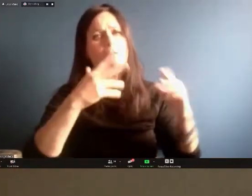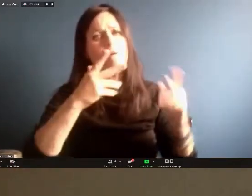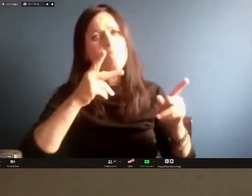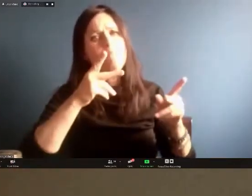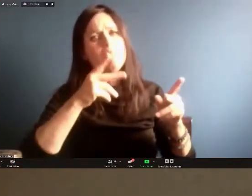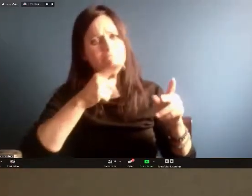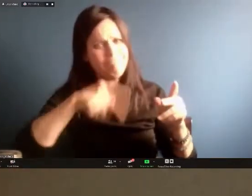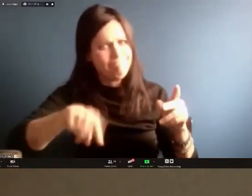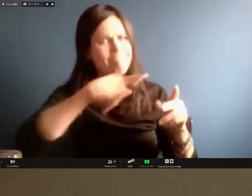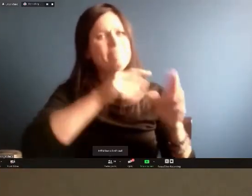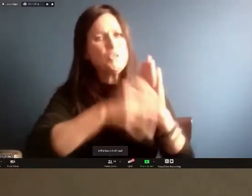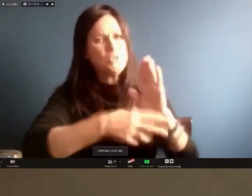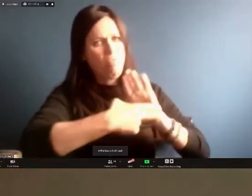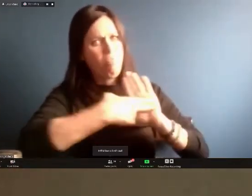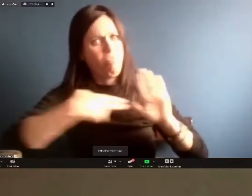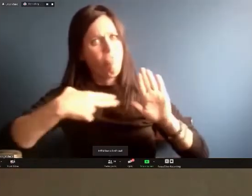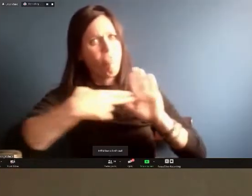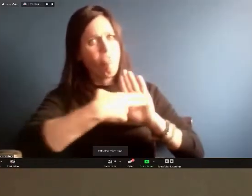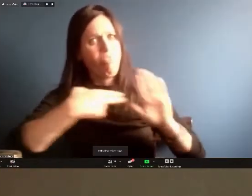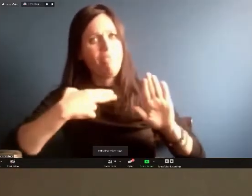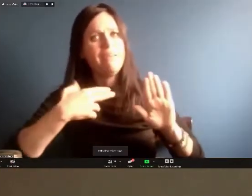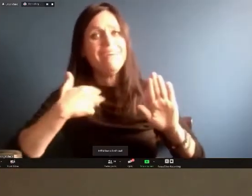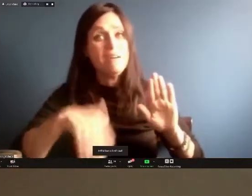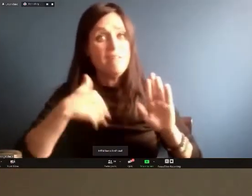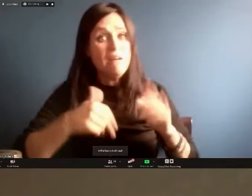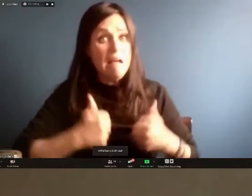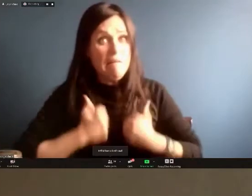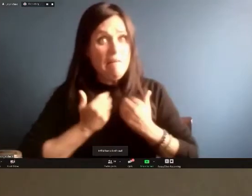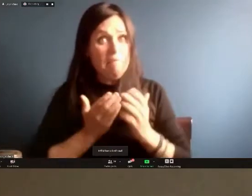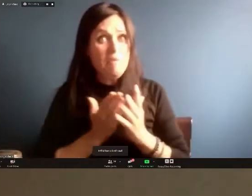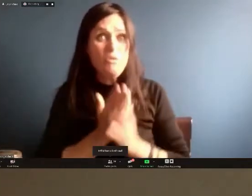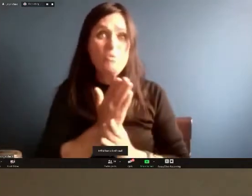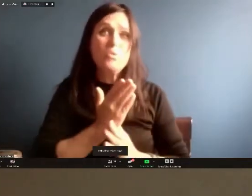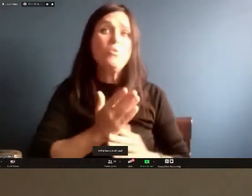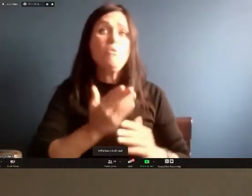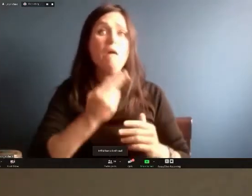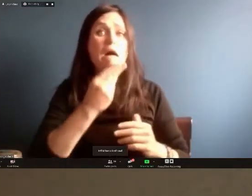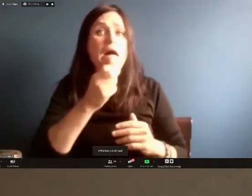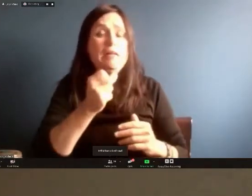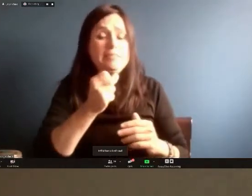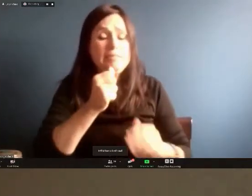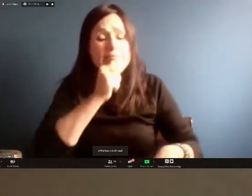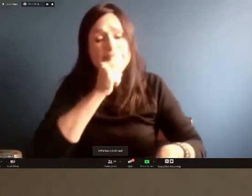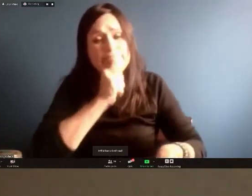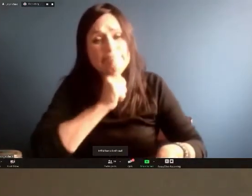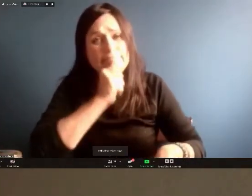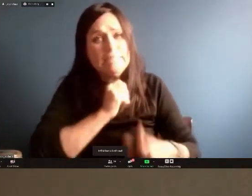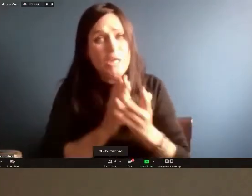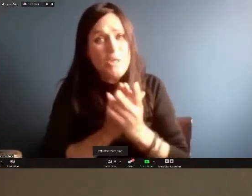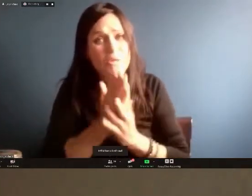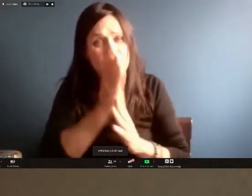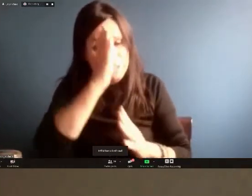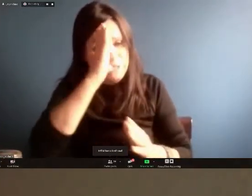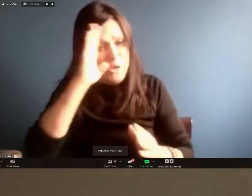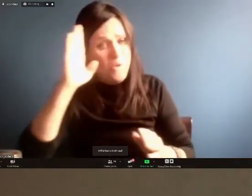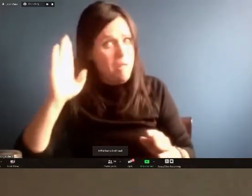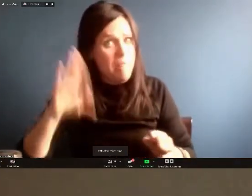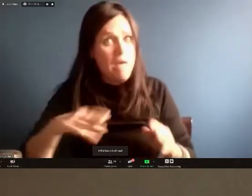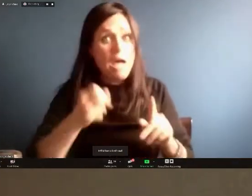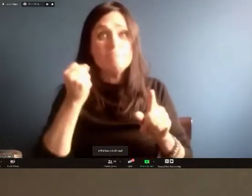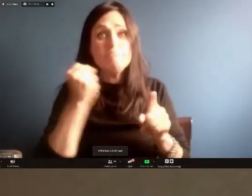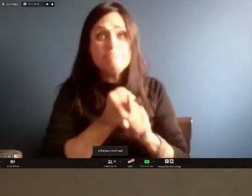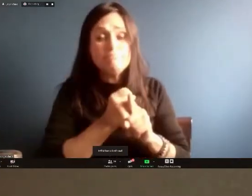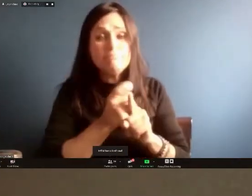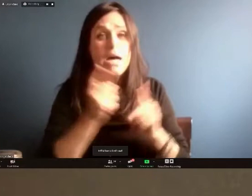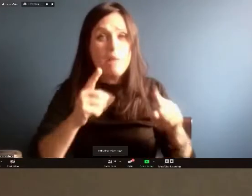as any of us who've lived through high school know, sometimes that one thing winds up